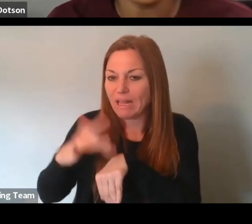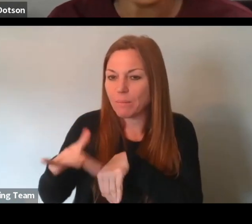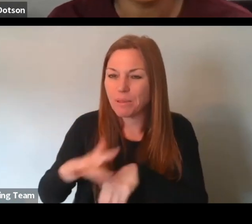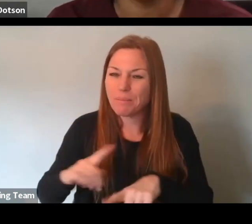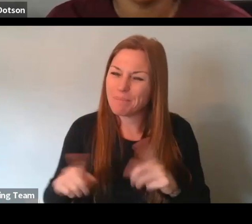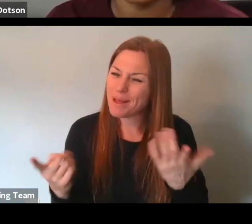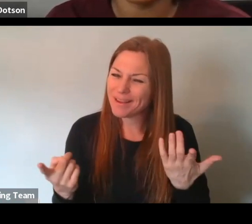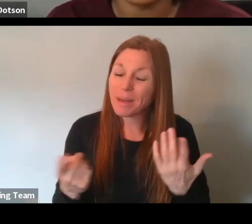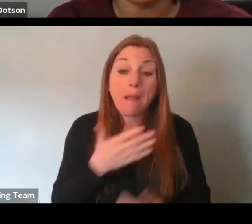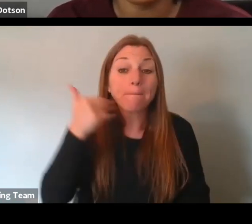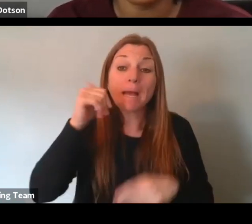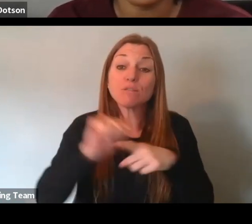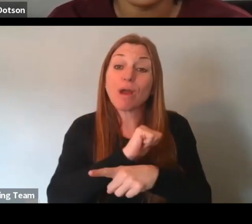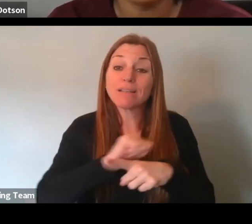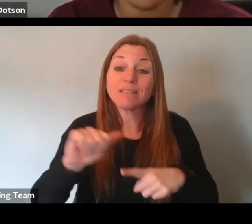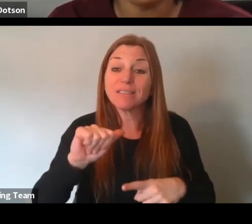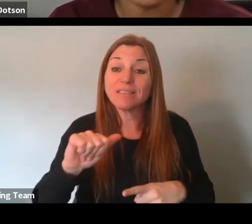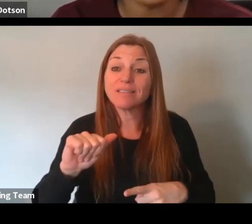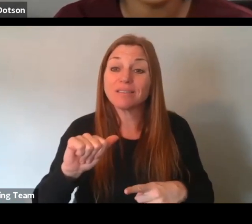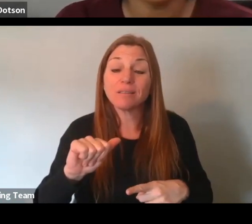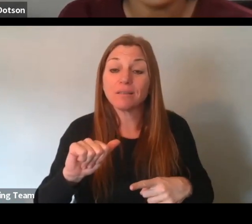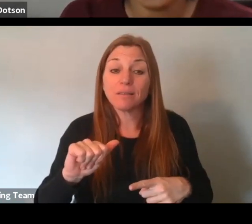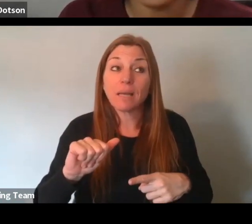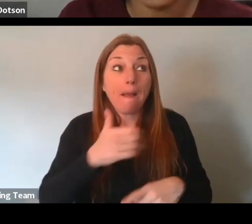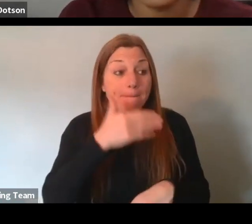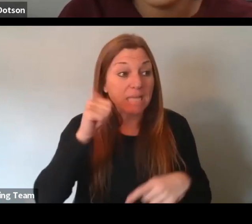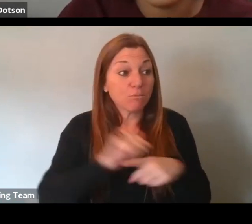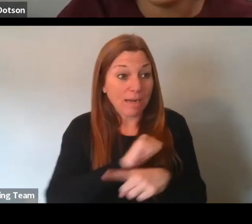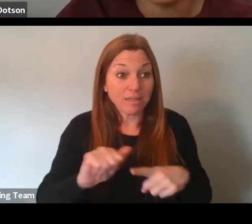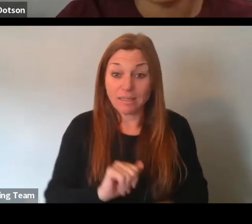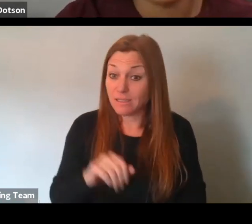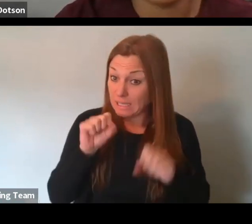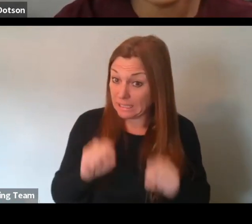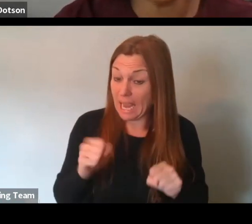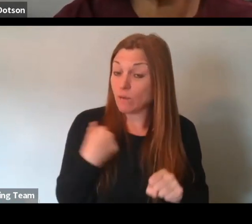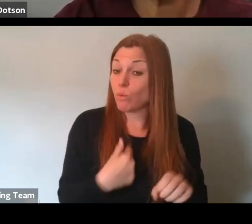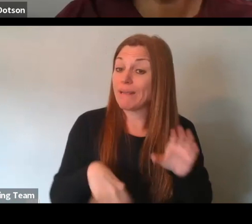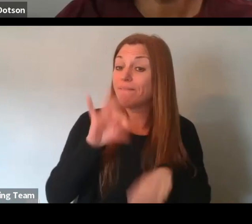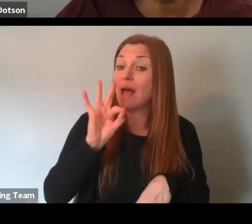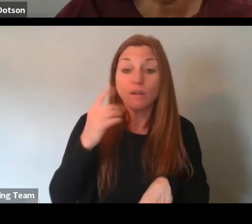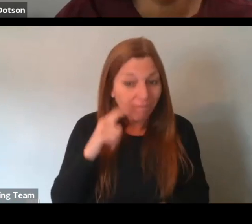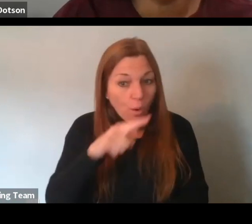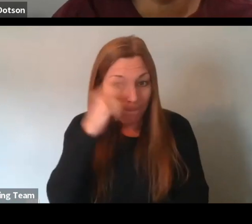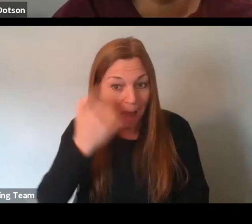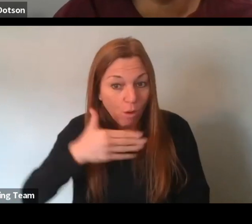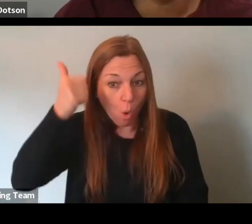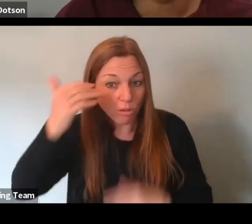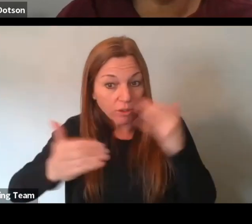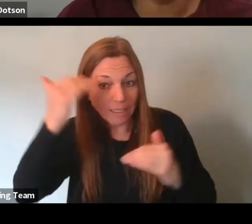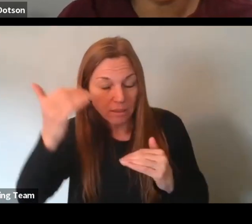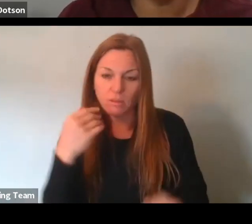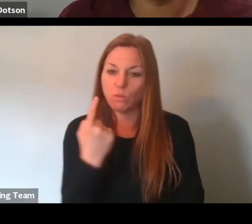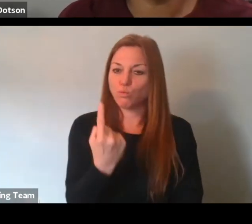in 1 study ever in Black older adults. Again, until the work that I'm very proud that we're doing in my lab right now.